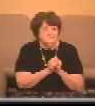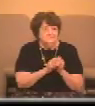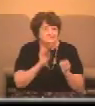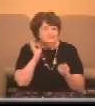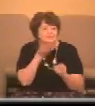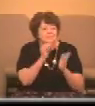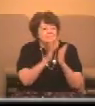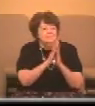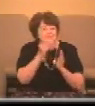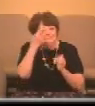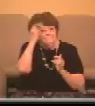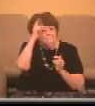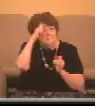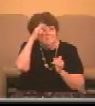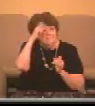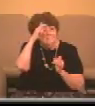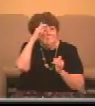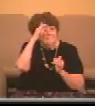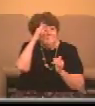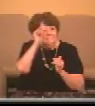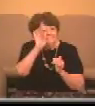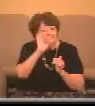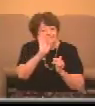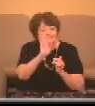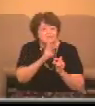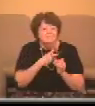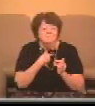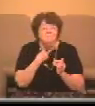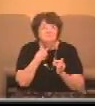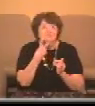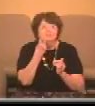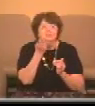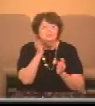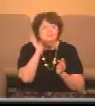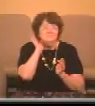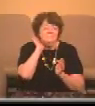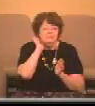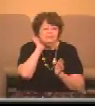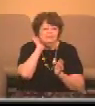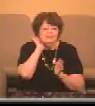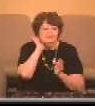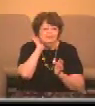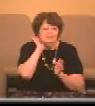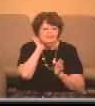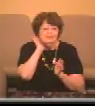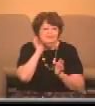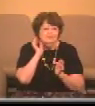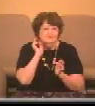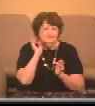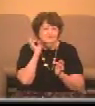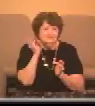We pray for wisdom, your voice to